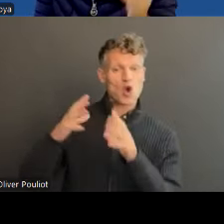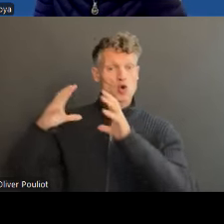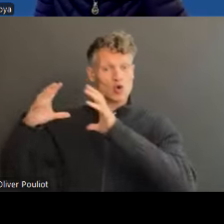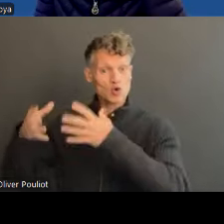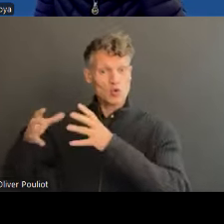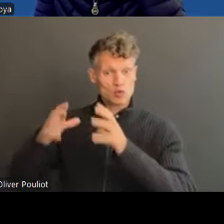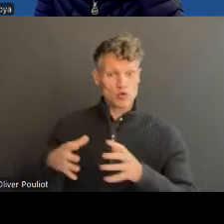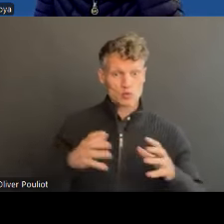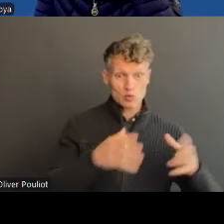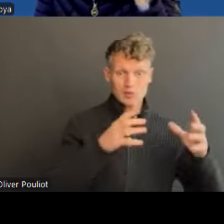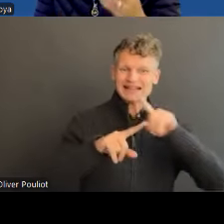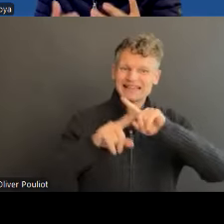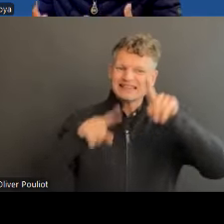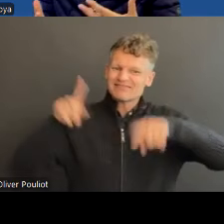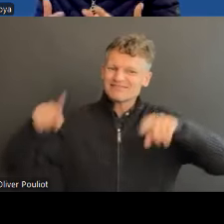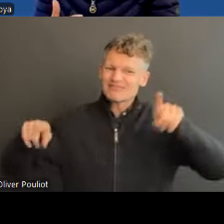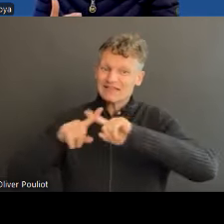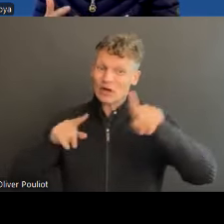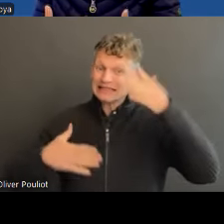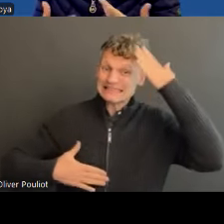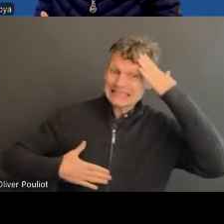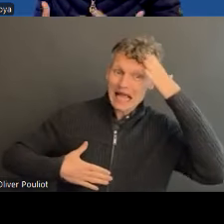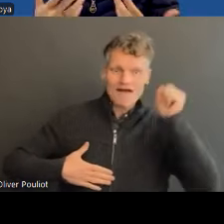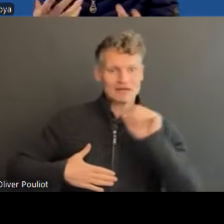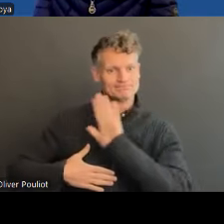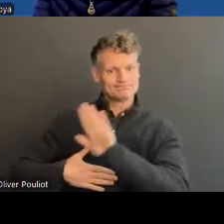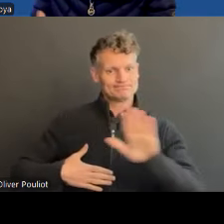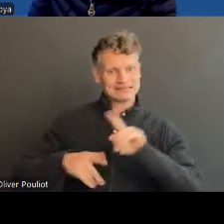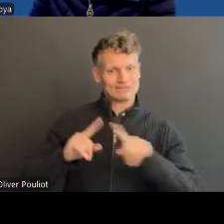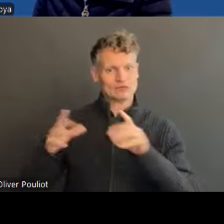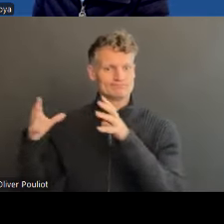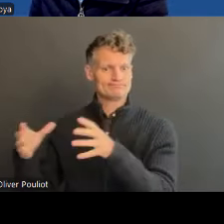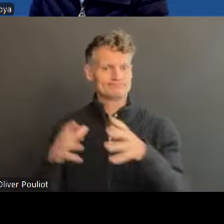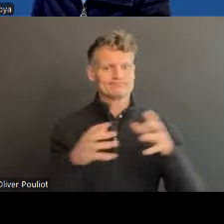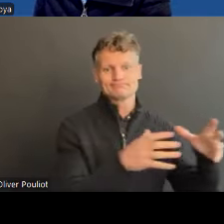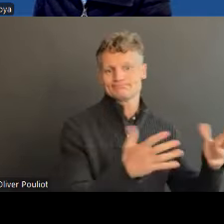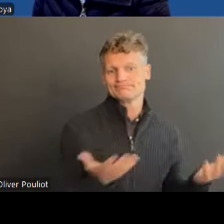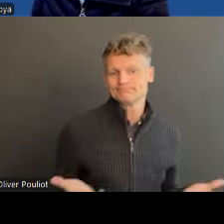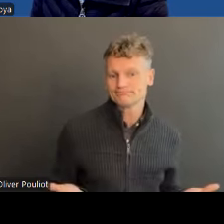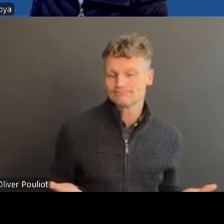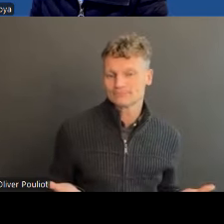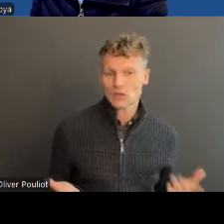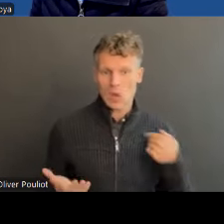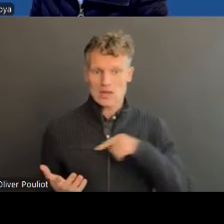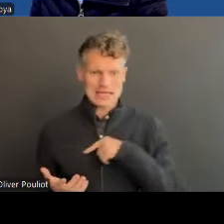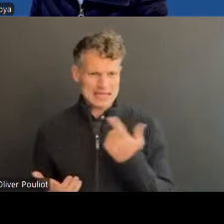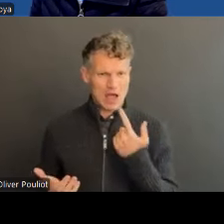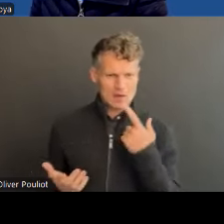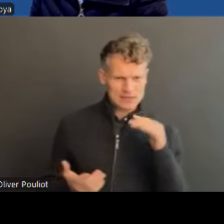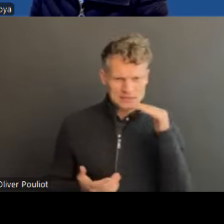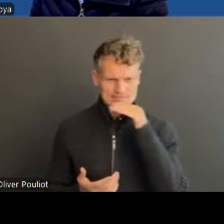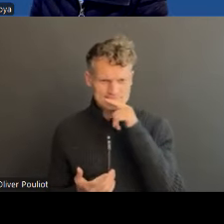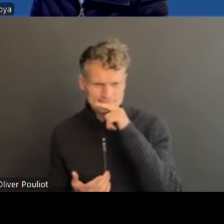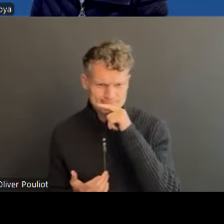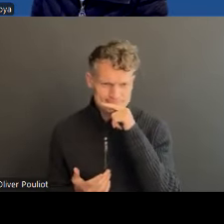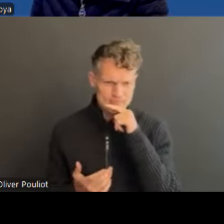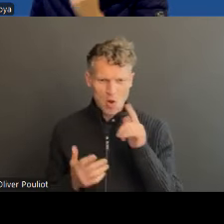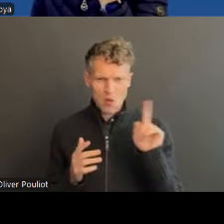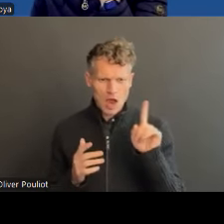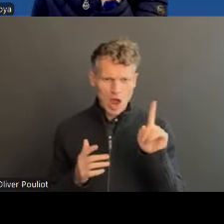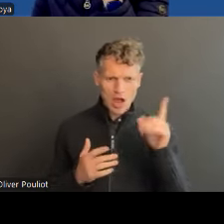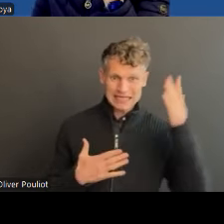information and the evidence for other diseases that might be included in the list for the elimination in the region